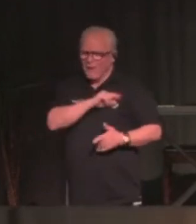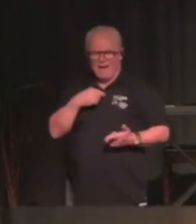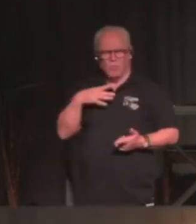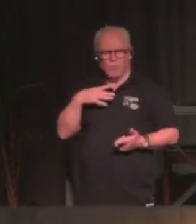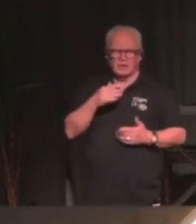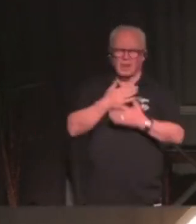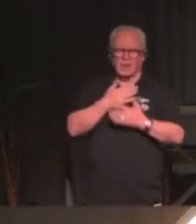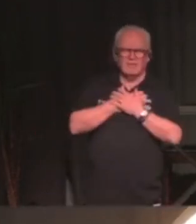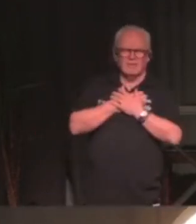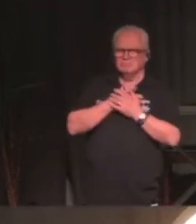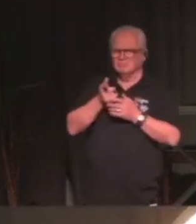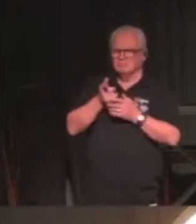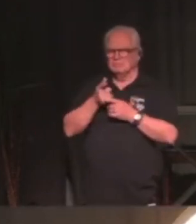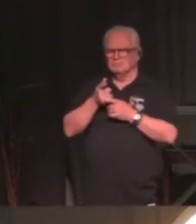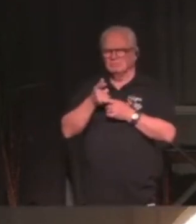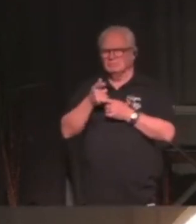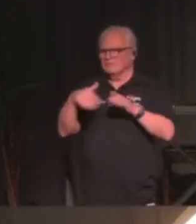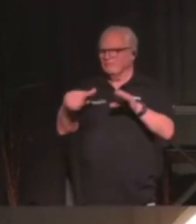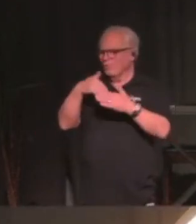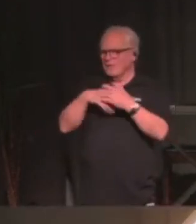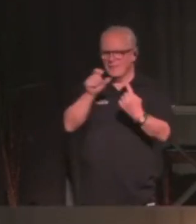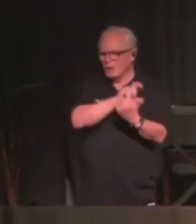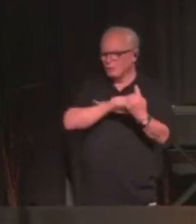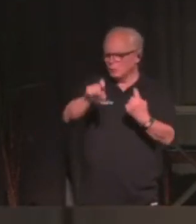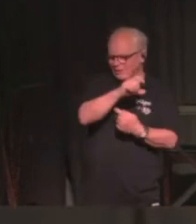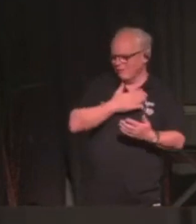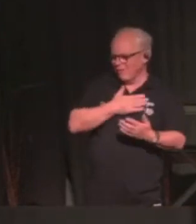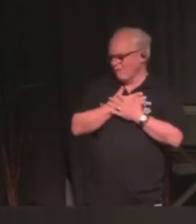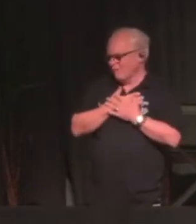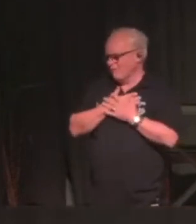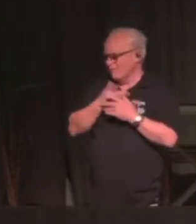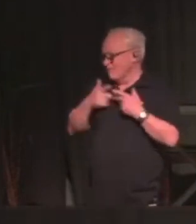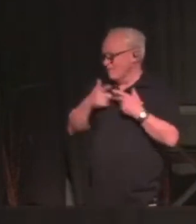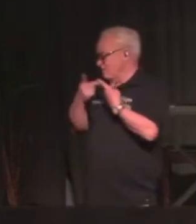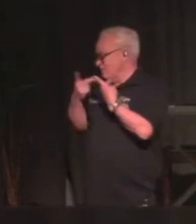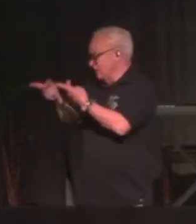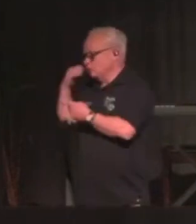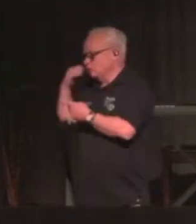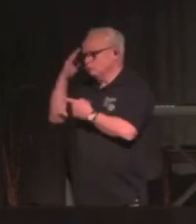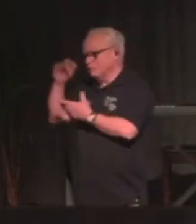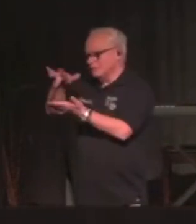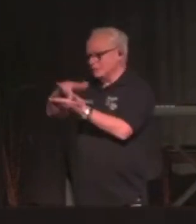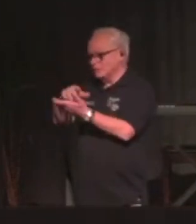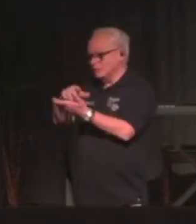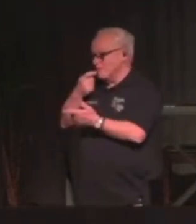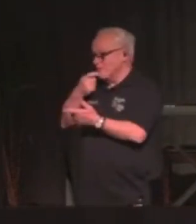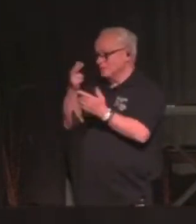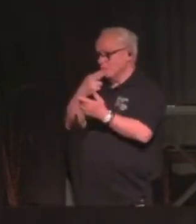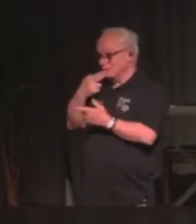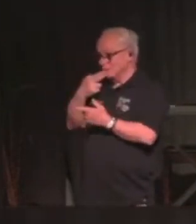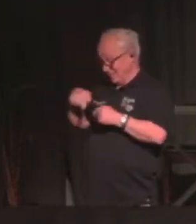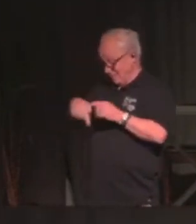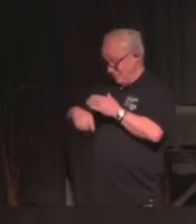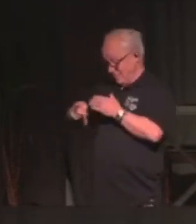I would love you to come out on community. I would love you to come to the Dream Center on Mondays and Wednesdays. I had an opportunity this